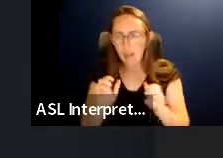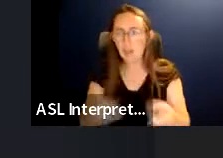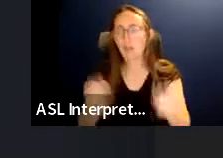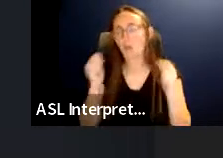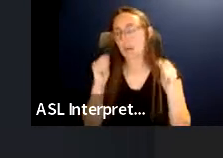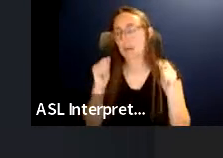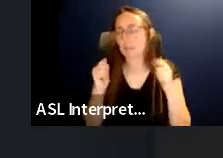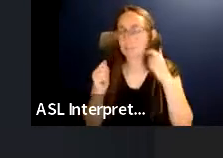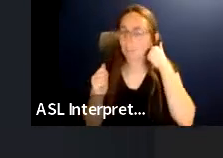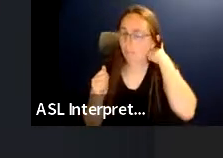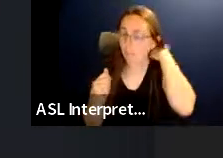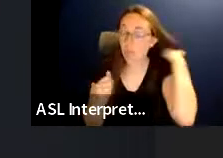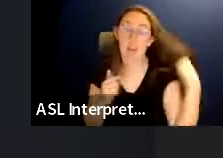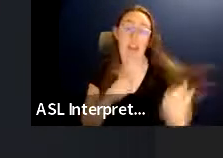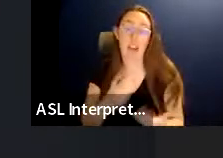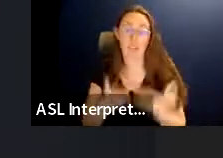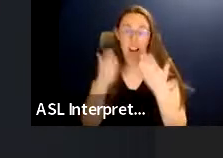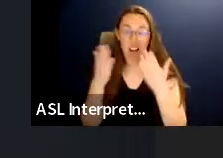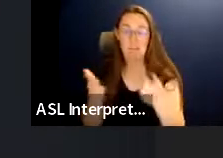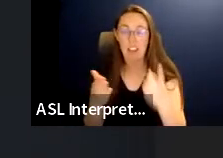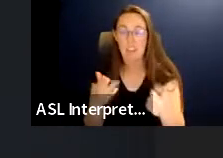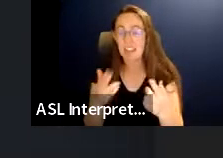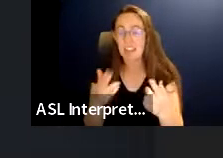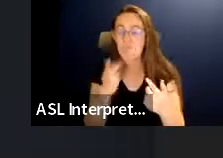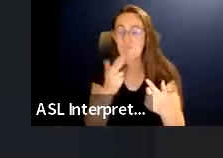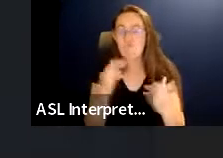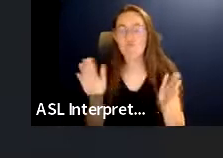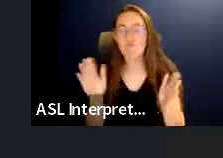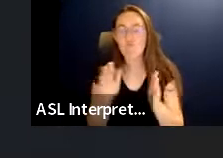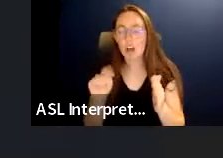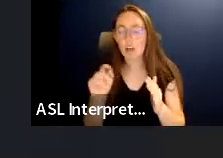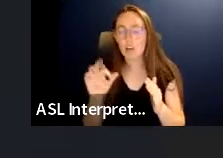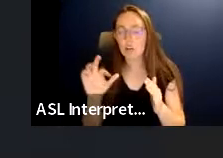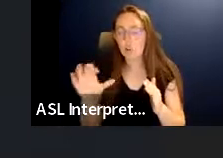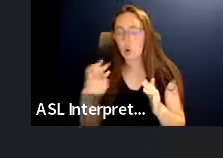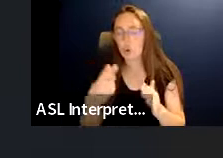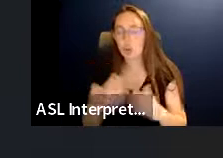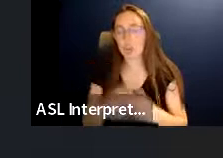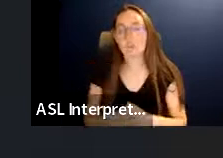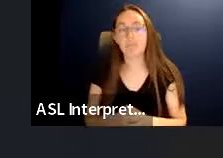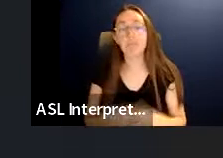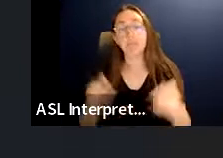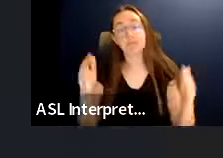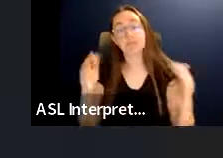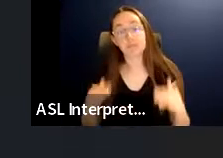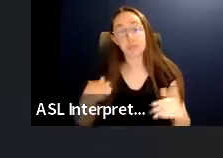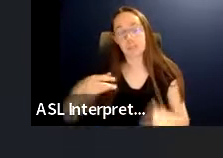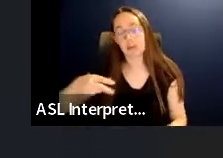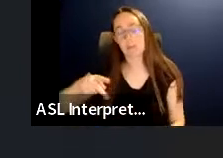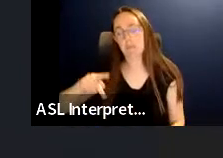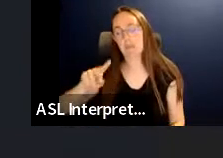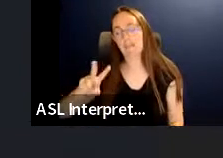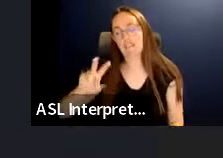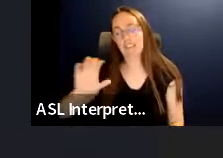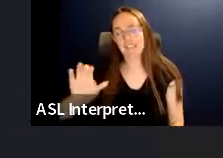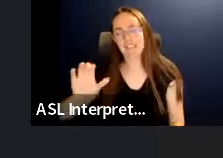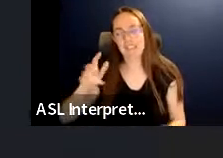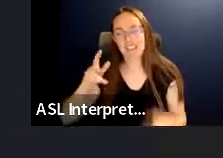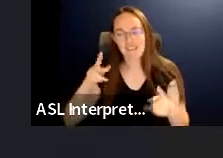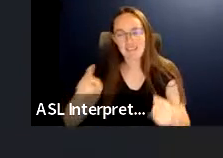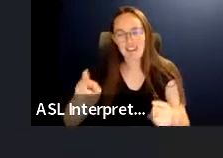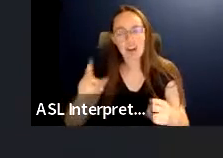windproof mini torches. The ratcheting PVC cutter. Do you notice you've got these little